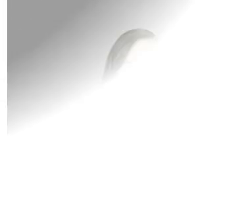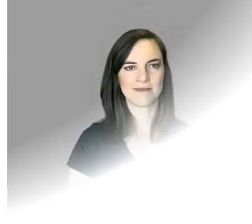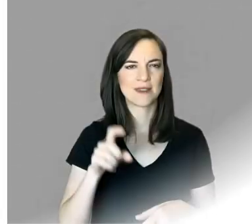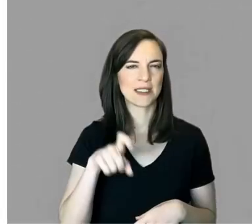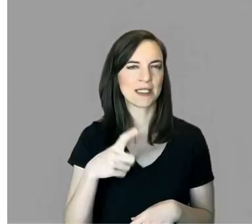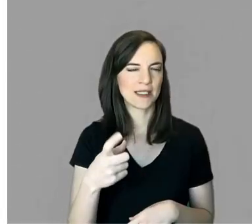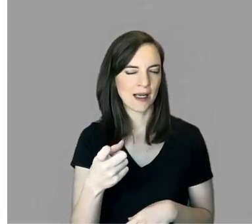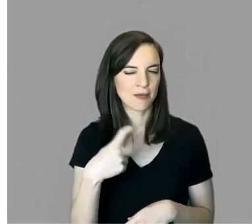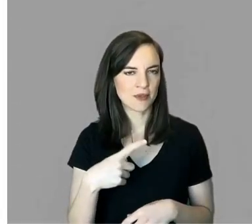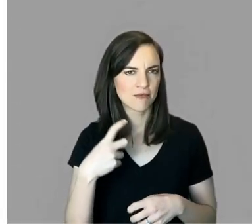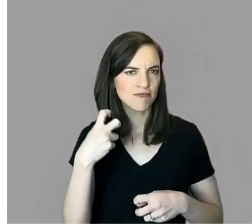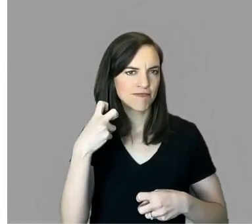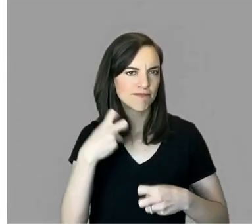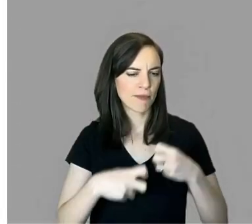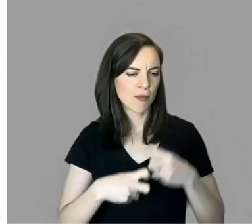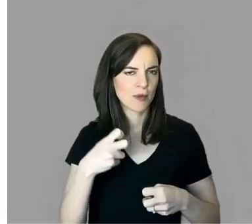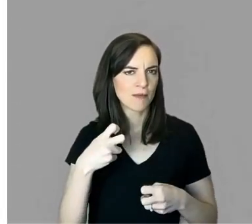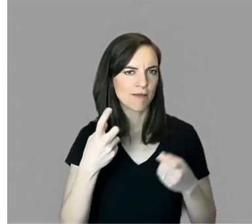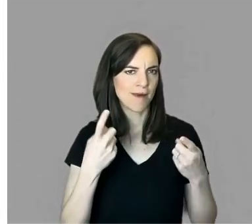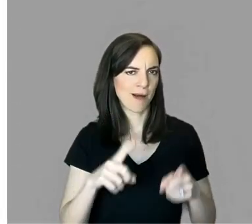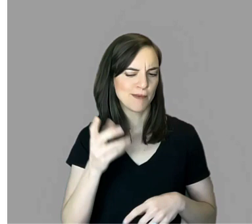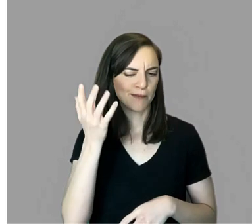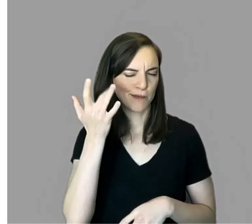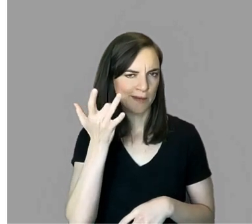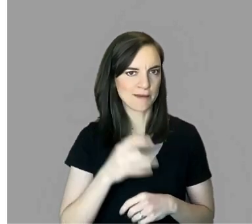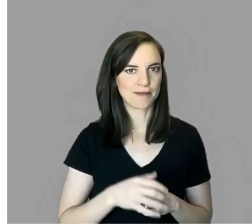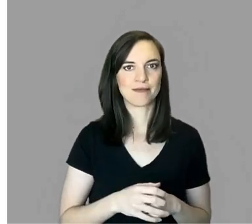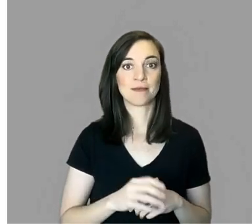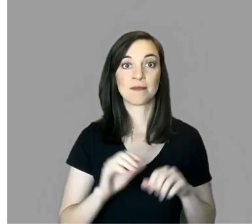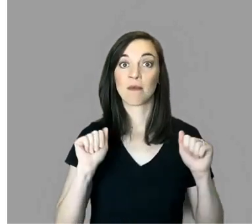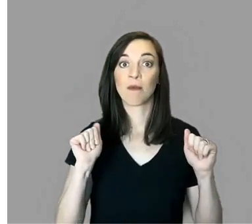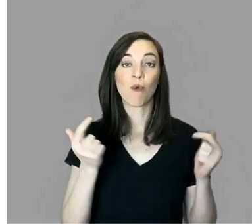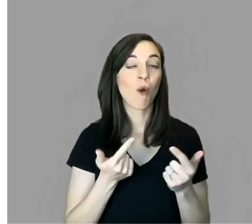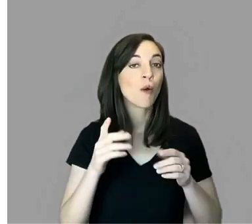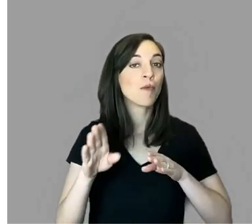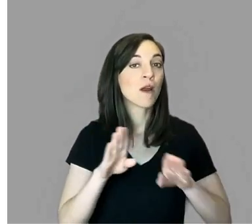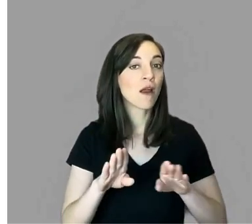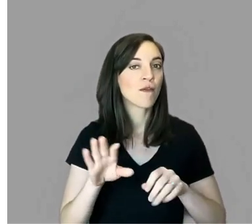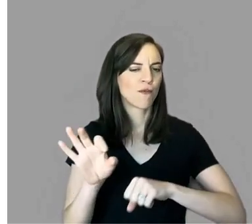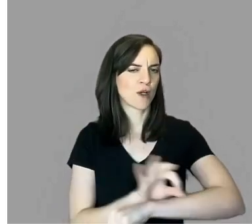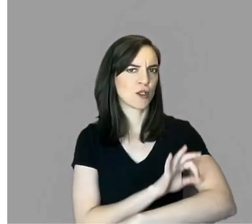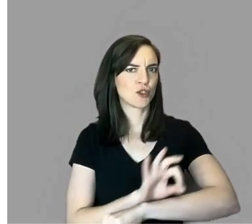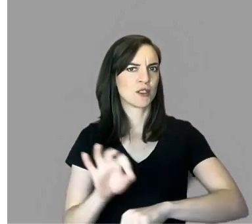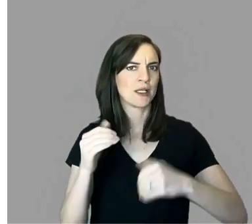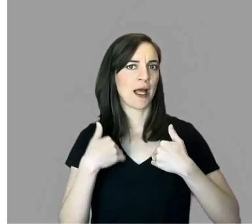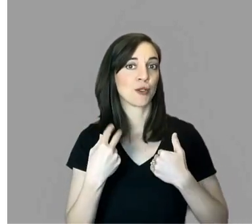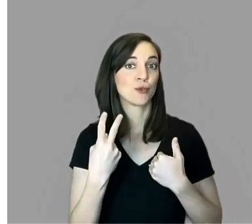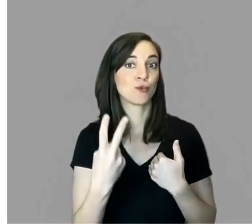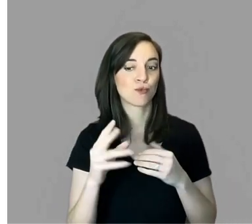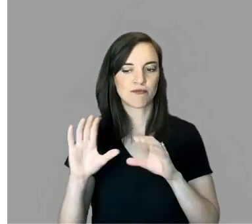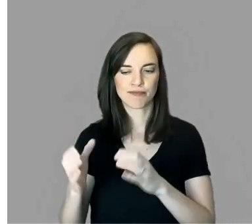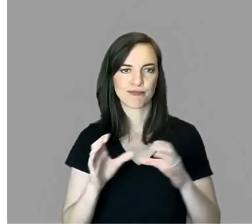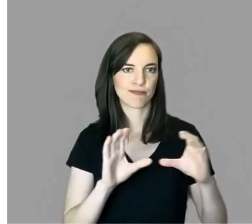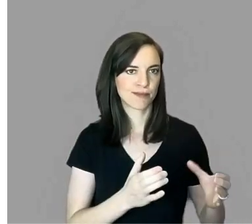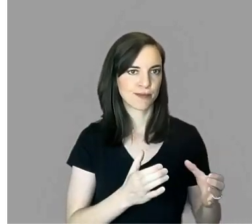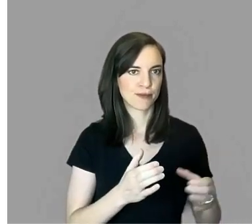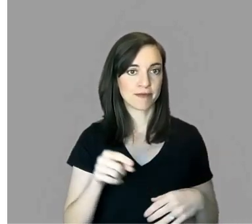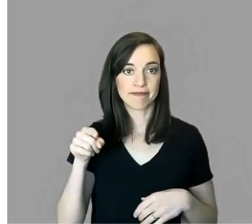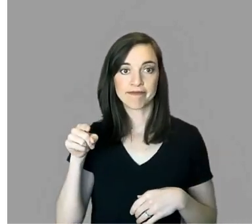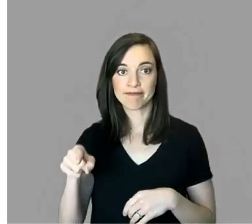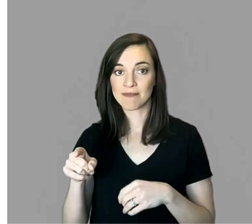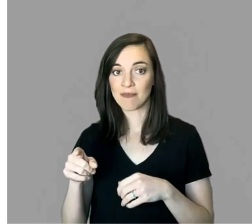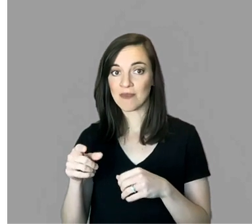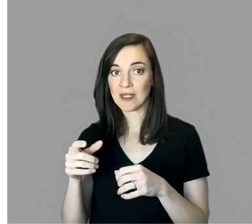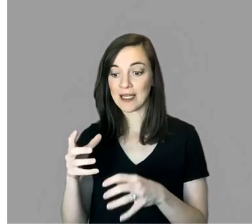We must ask ourselves, why is the problem occurring? All functions of behavior fall within 2 categories: